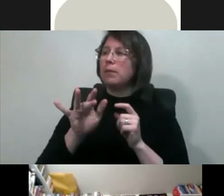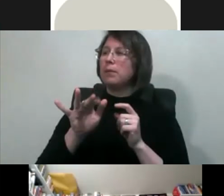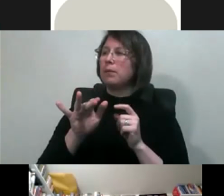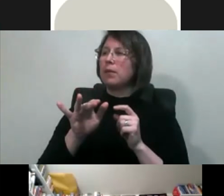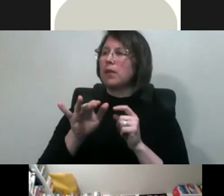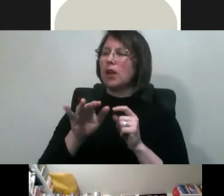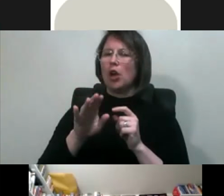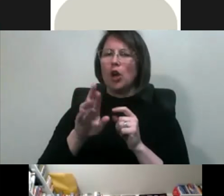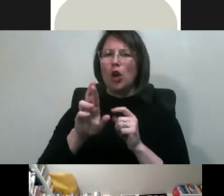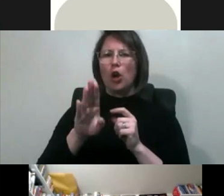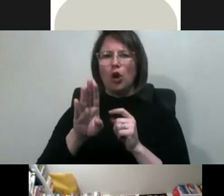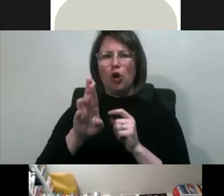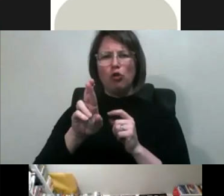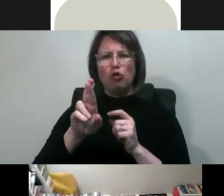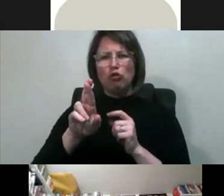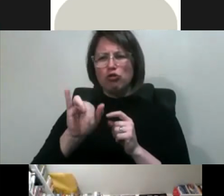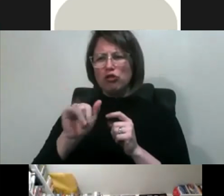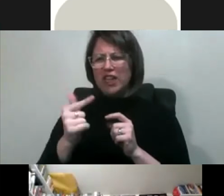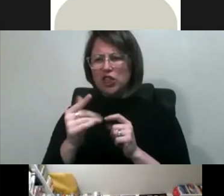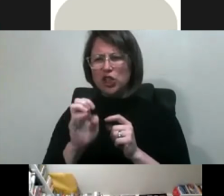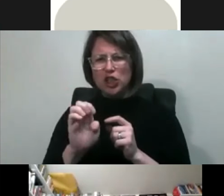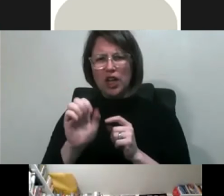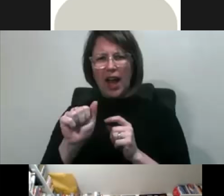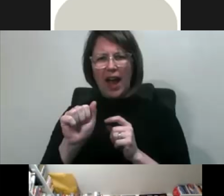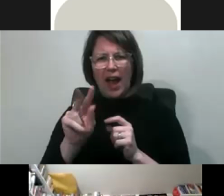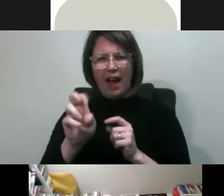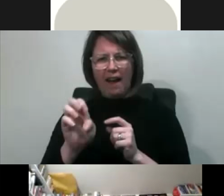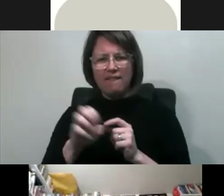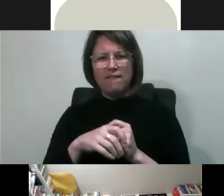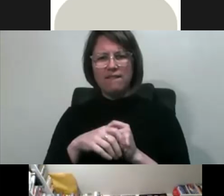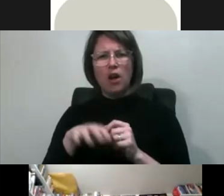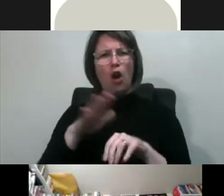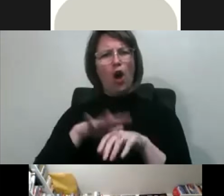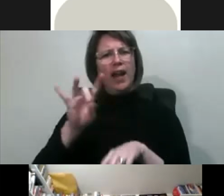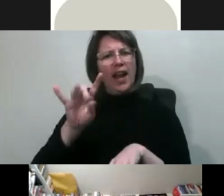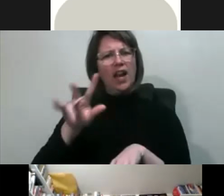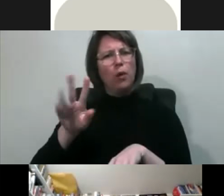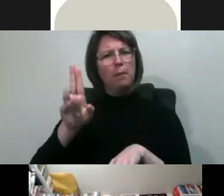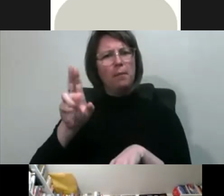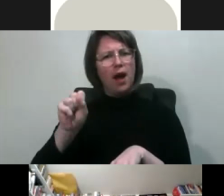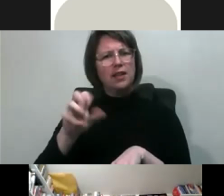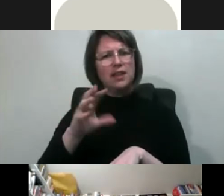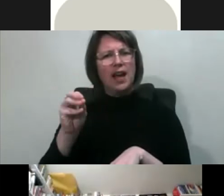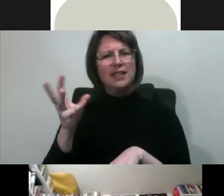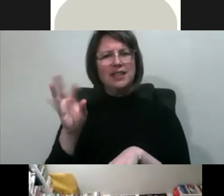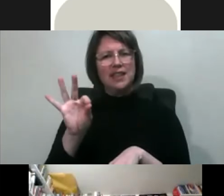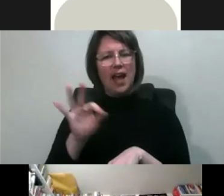Ringe Ave and Leachmere on the 83 bus and the